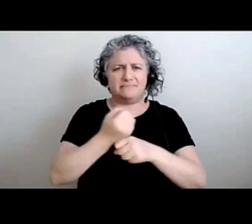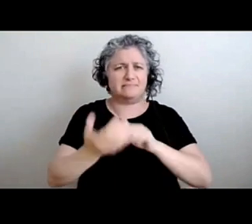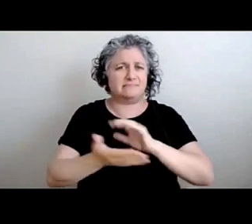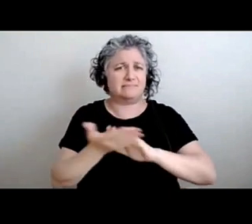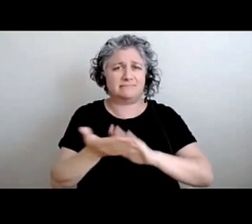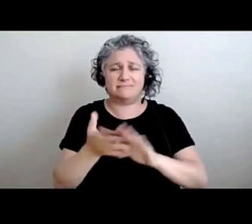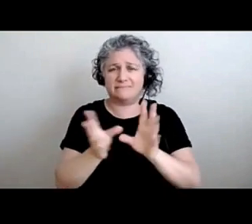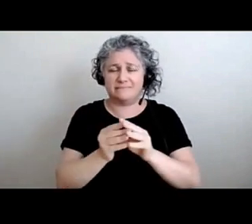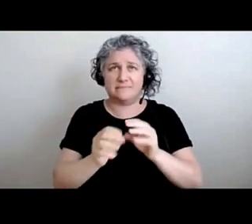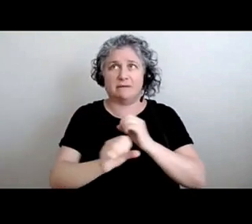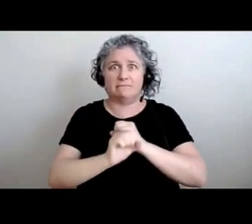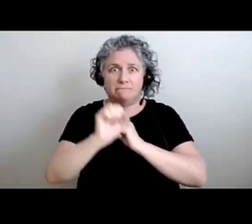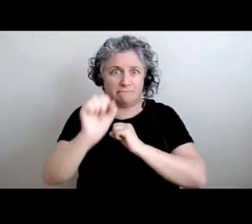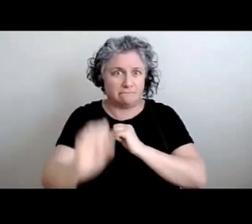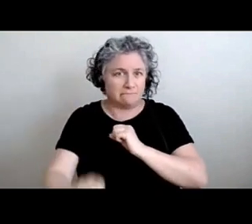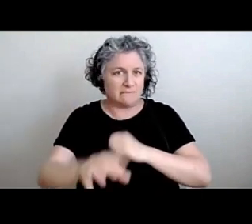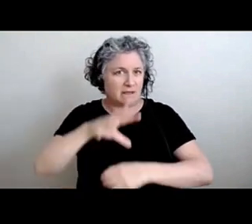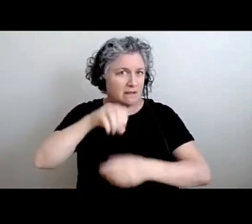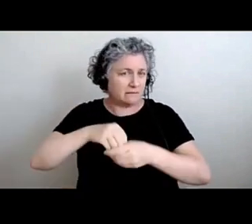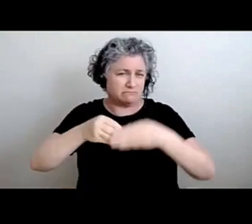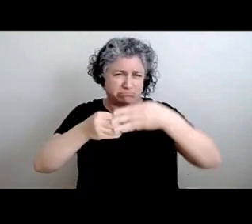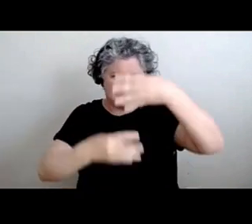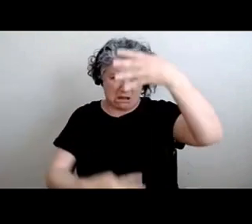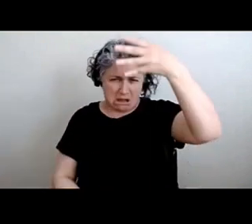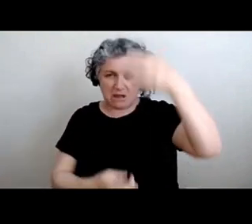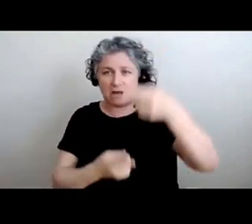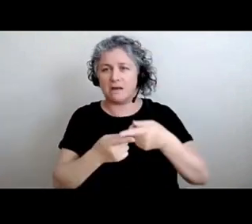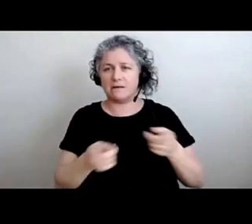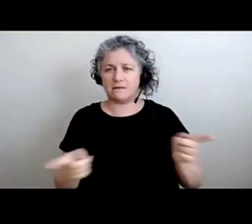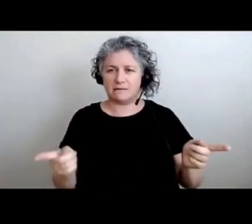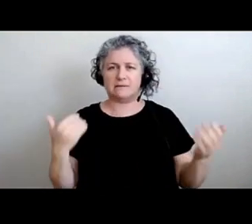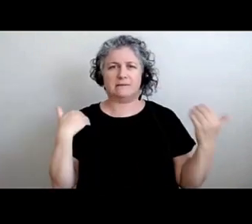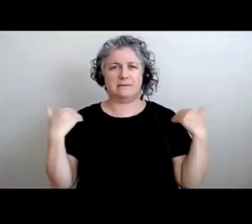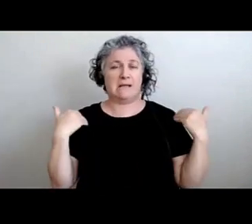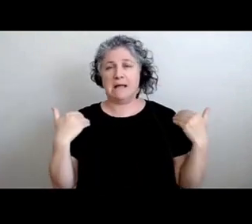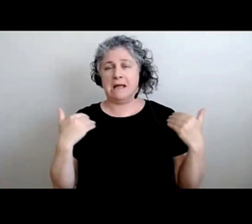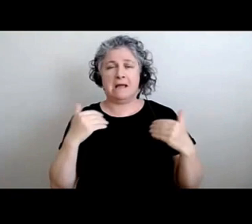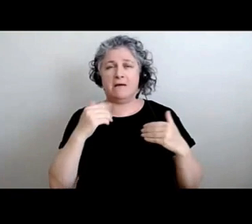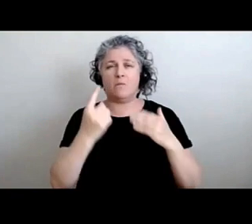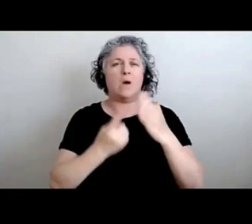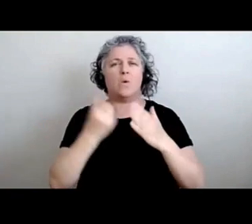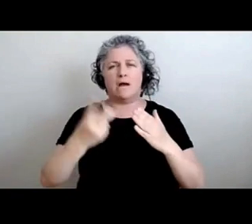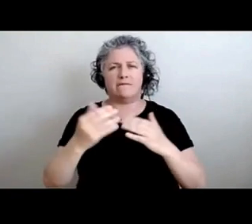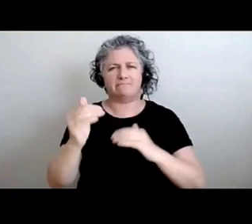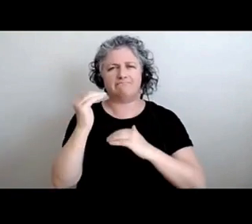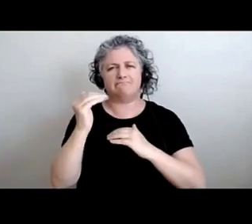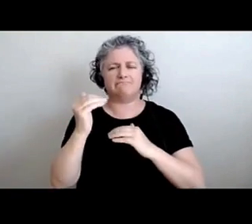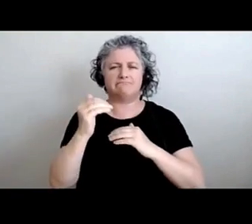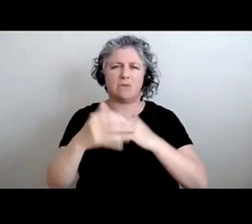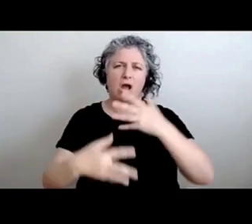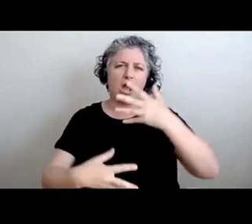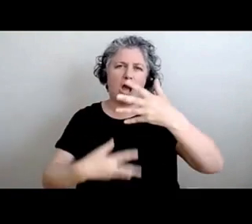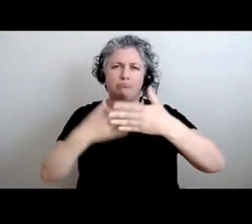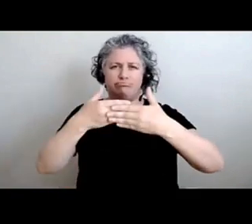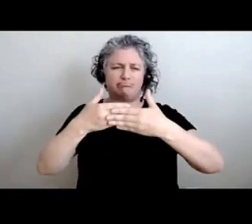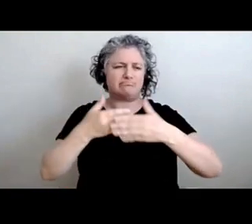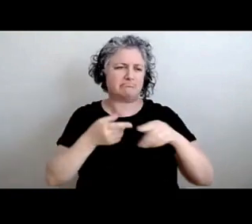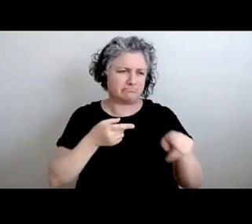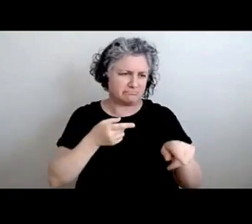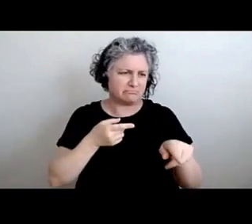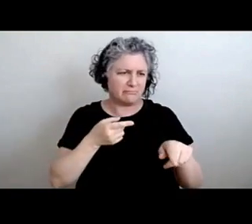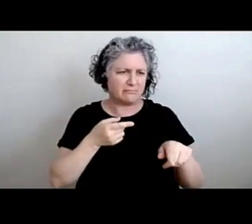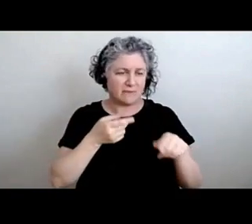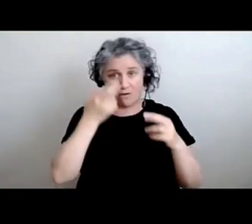much longer. We really covered a lot, but this time you really are doing an hour and a half. And hopefully through the session, you're going to